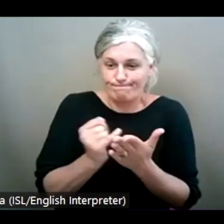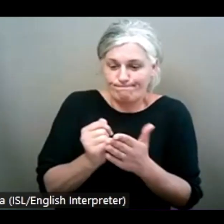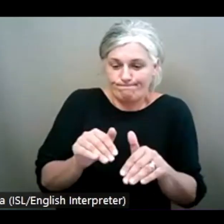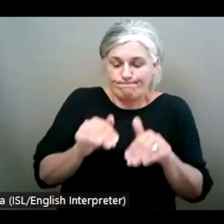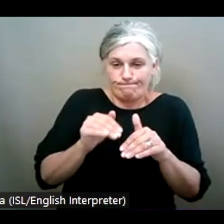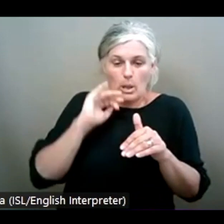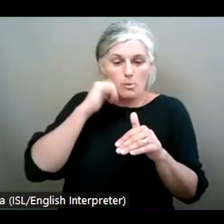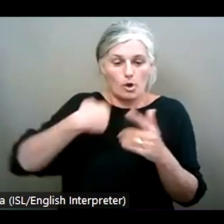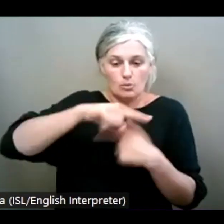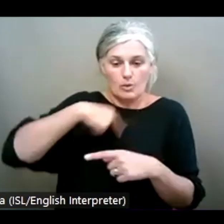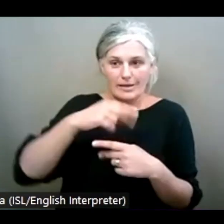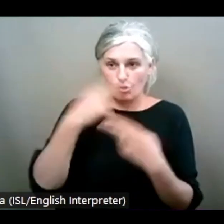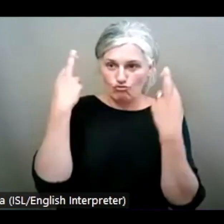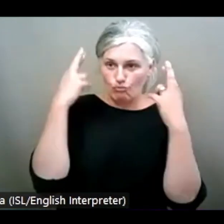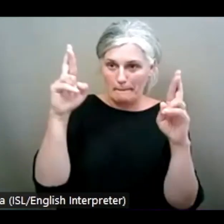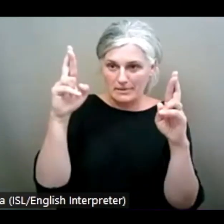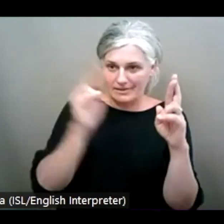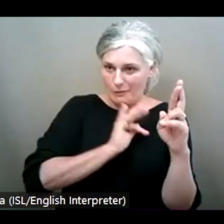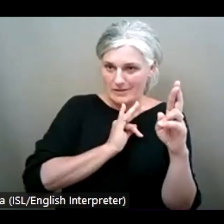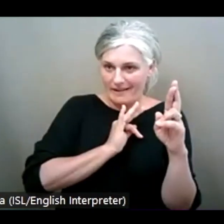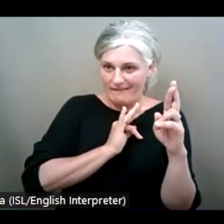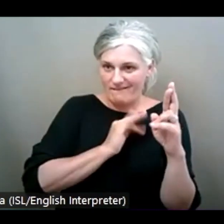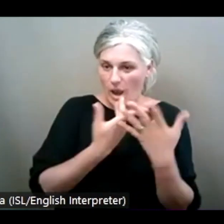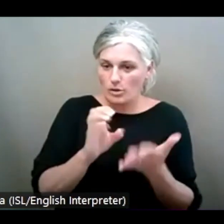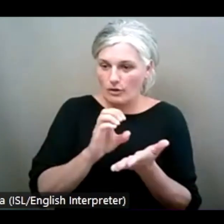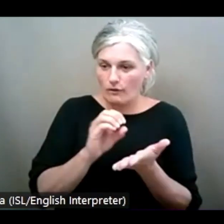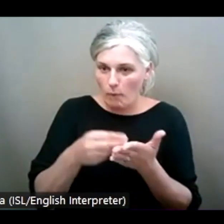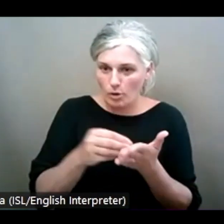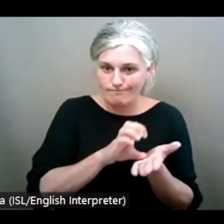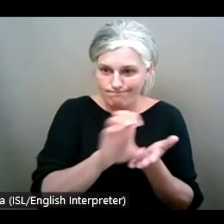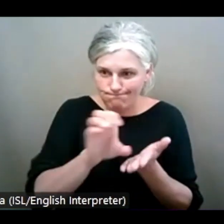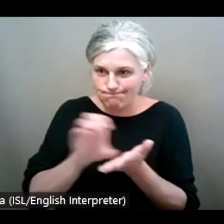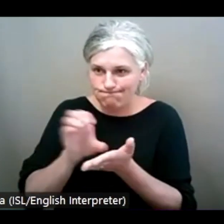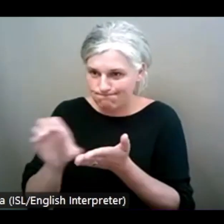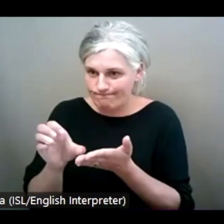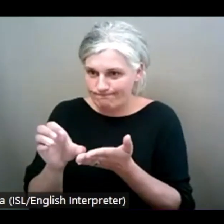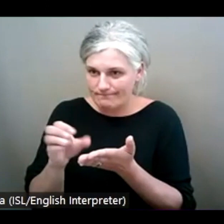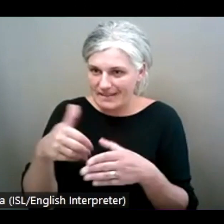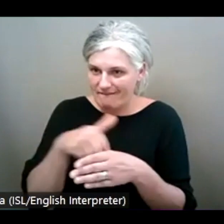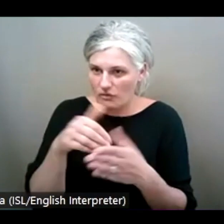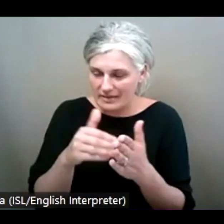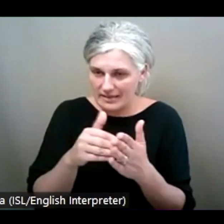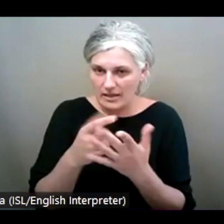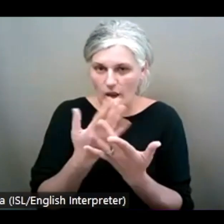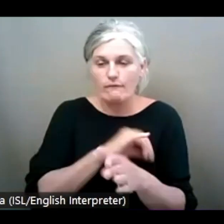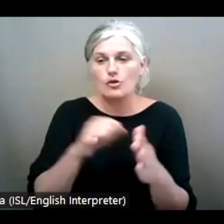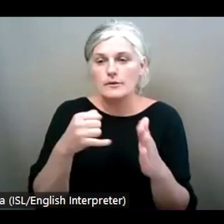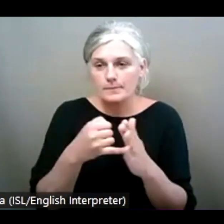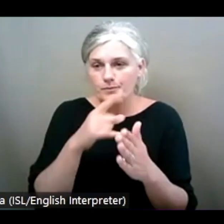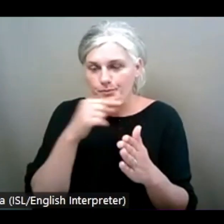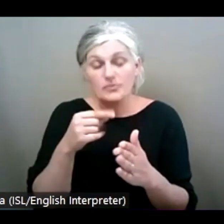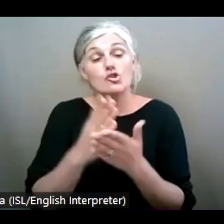not being heard to represent ourselves, and there's a lot of money and finance involved in that. So we'll have organizations come out and say, a lot of them will